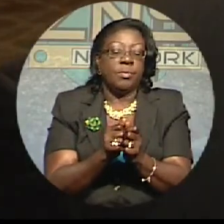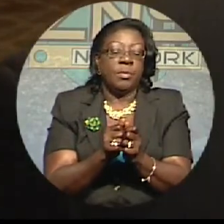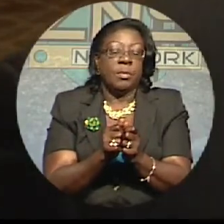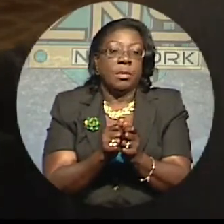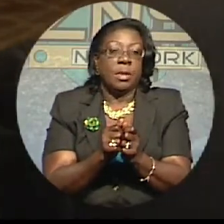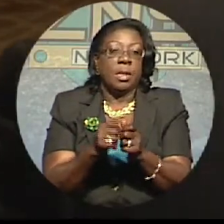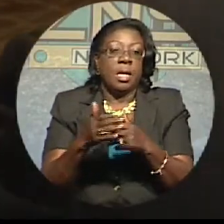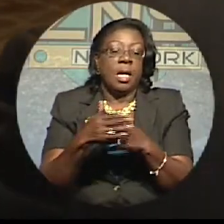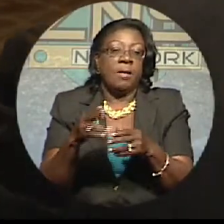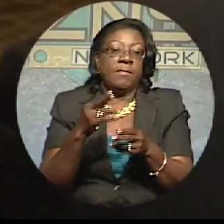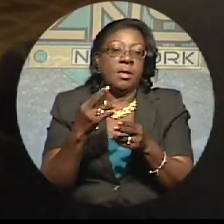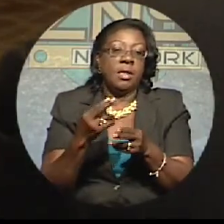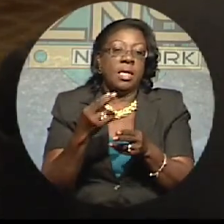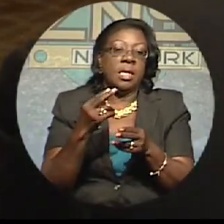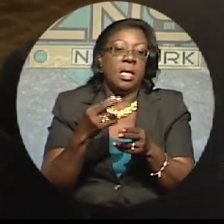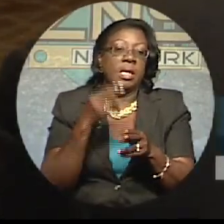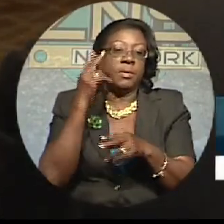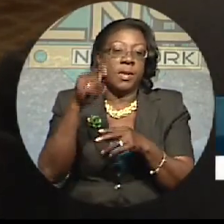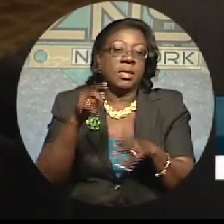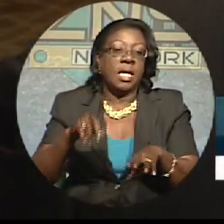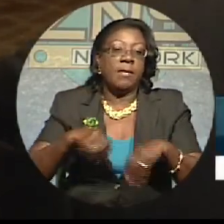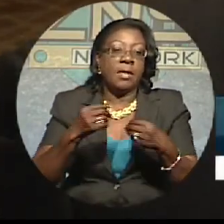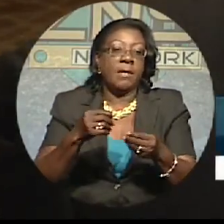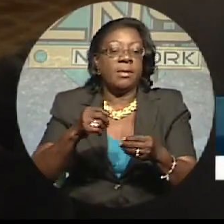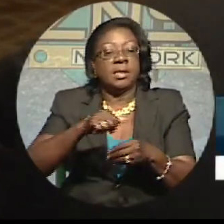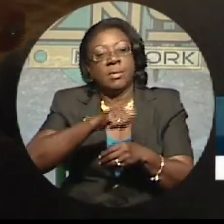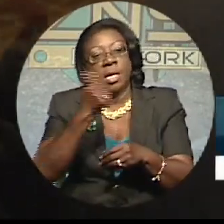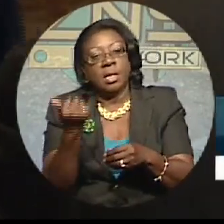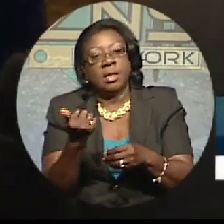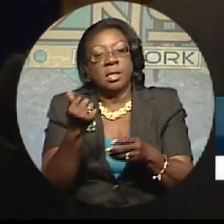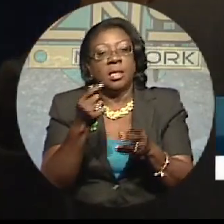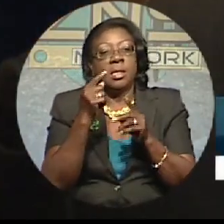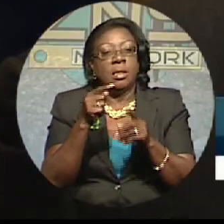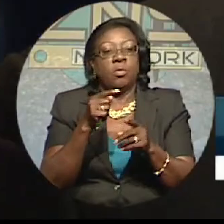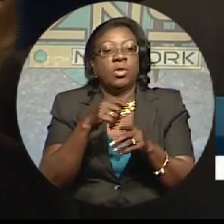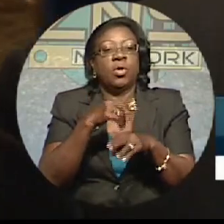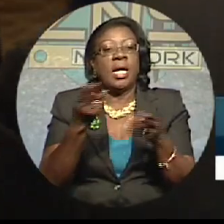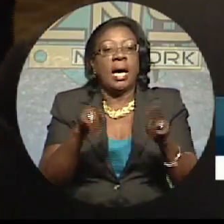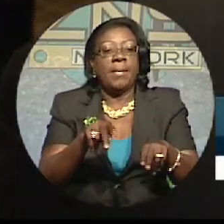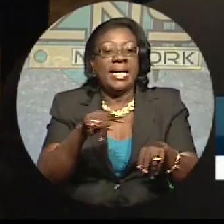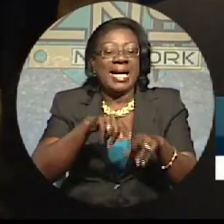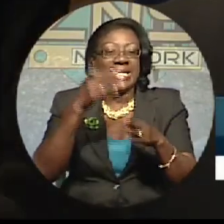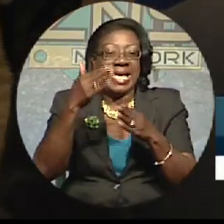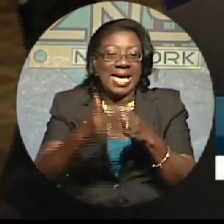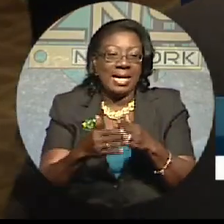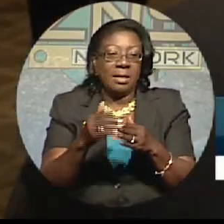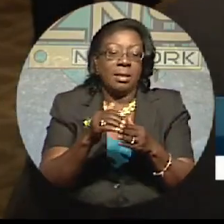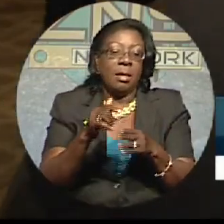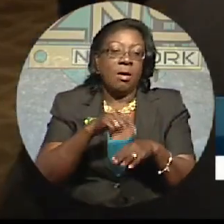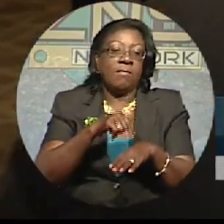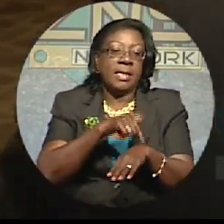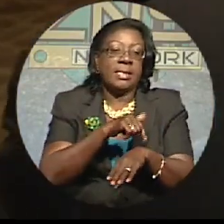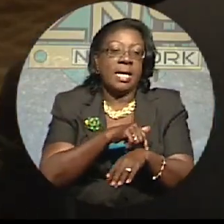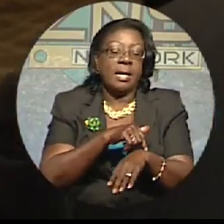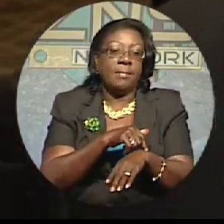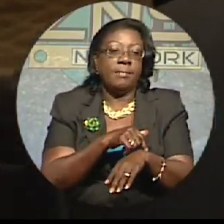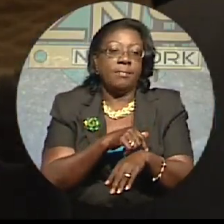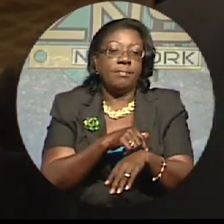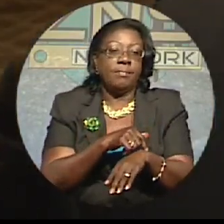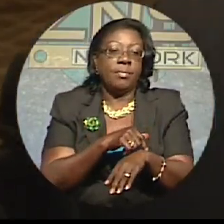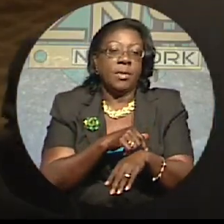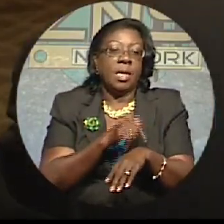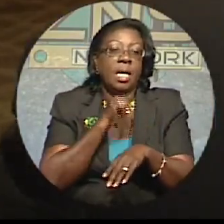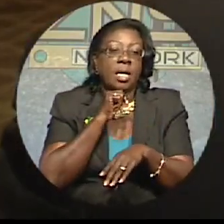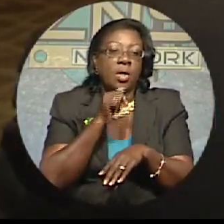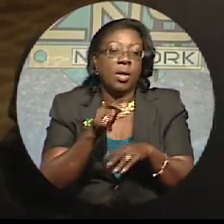Extension, they have to give us some alternative as to what is going to happen at the end of that extension. They just can't seek the extension and then